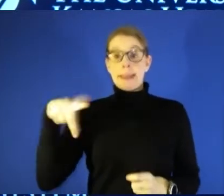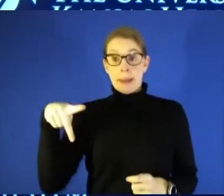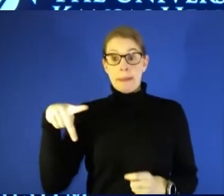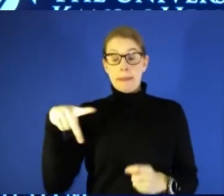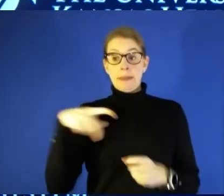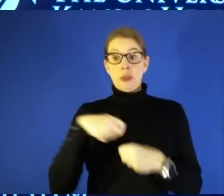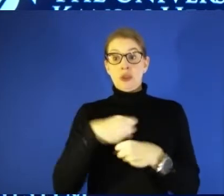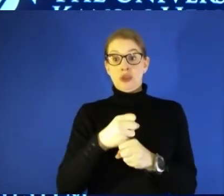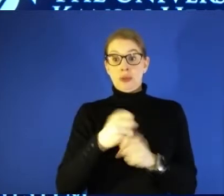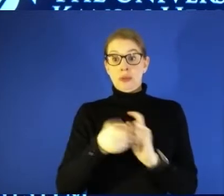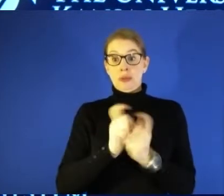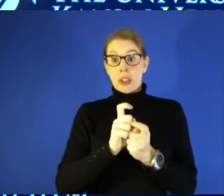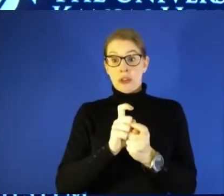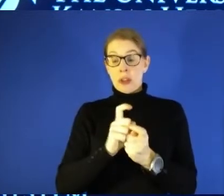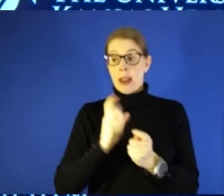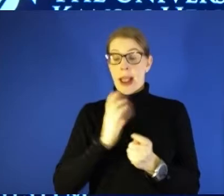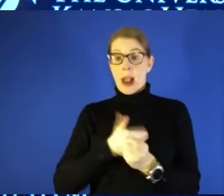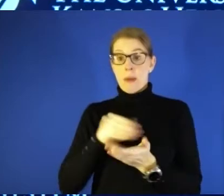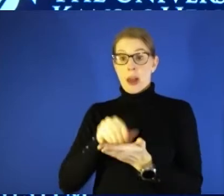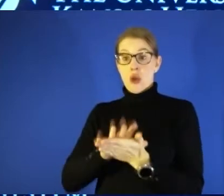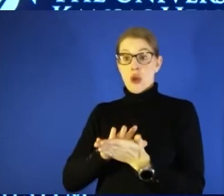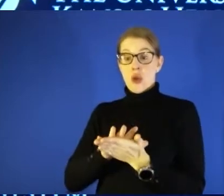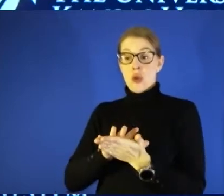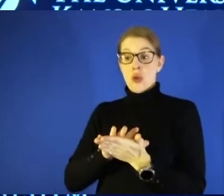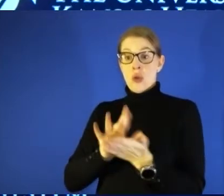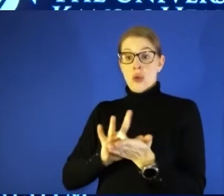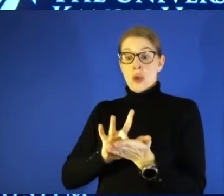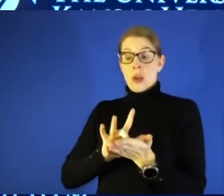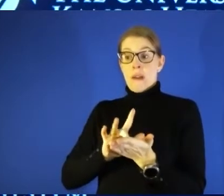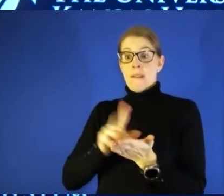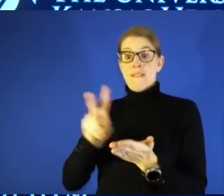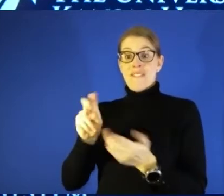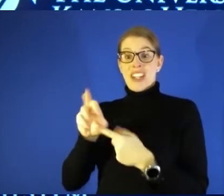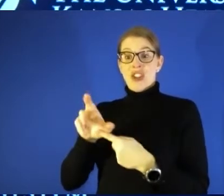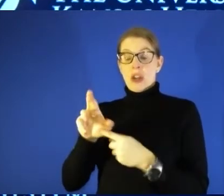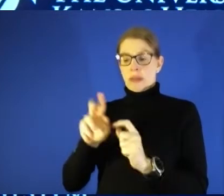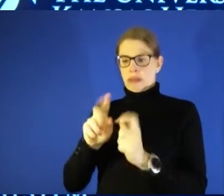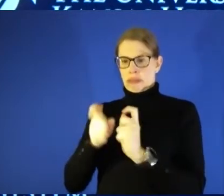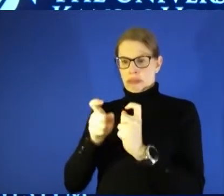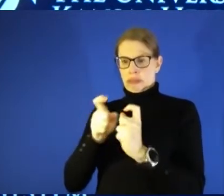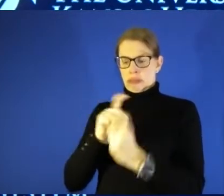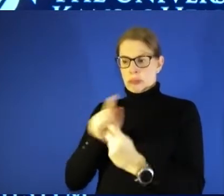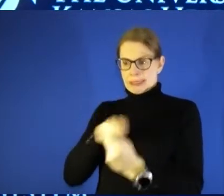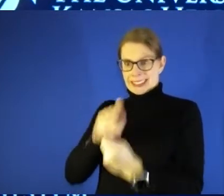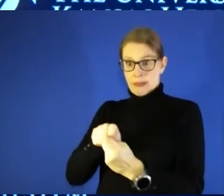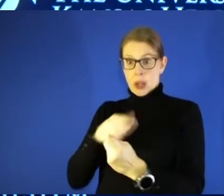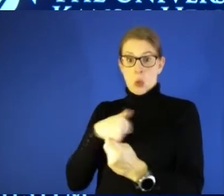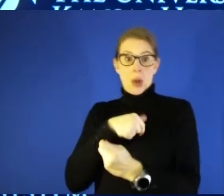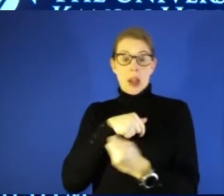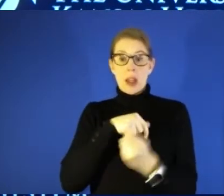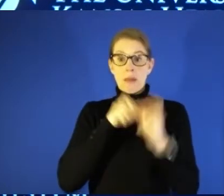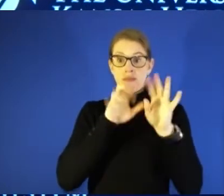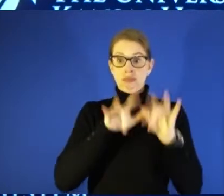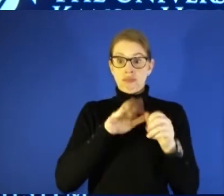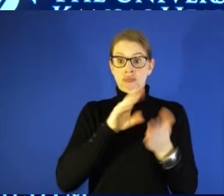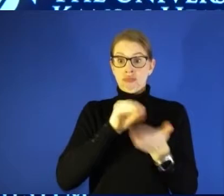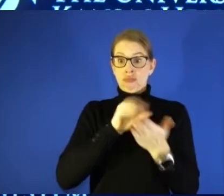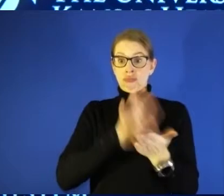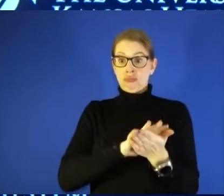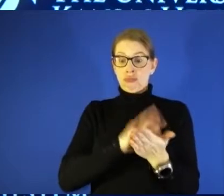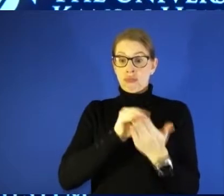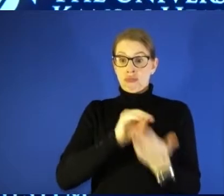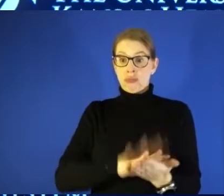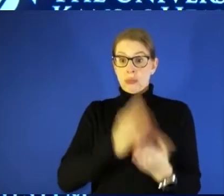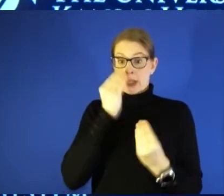our medical record vendor has to make technical specifications to make sure that when we're documenting information, it matches up to the